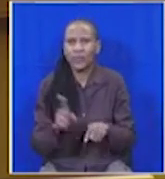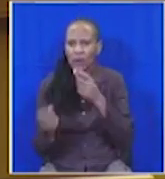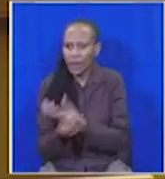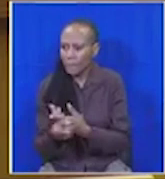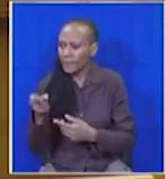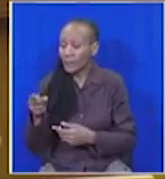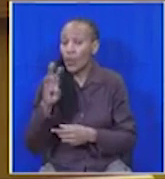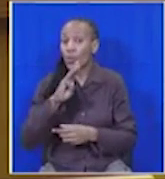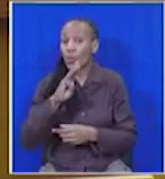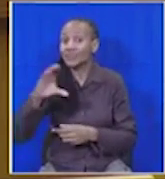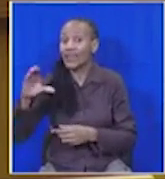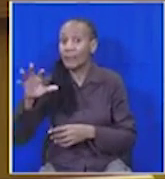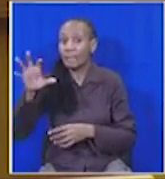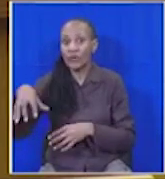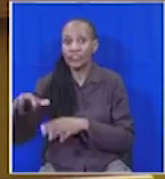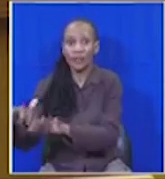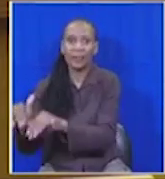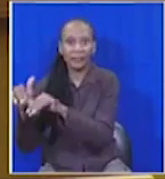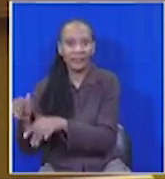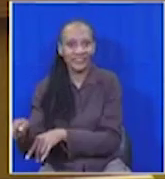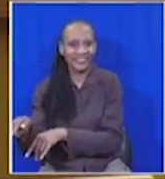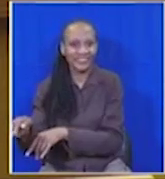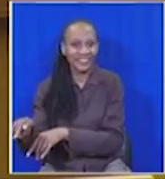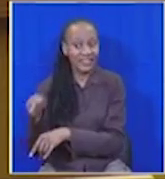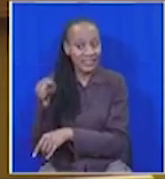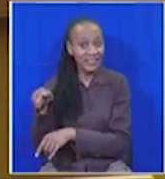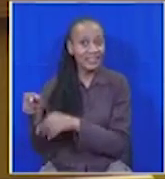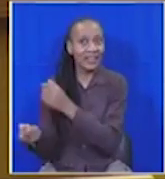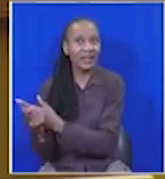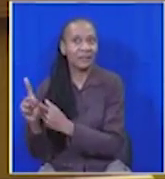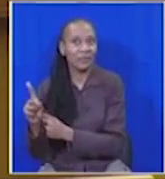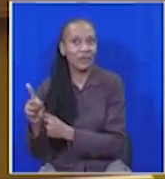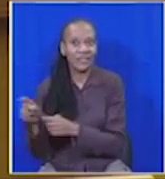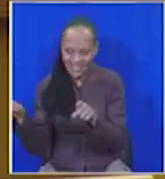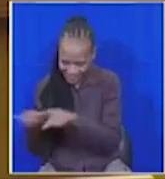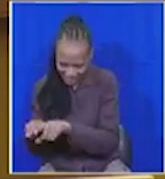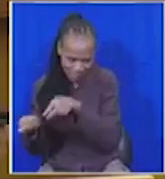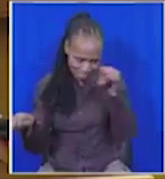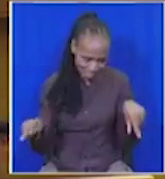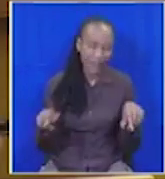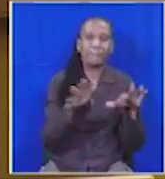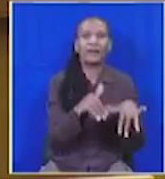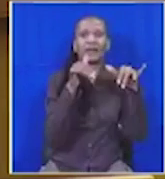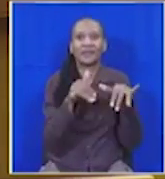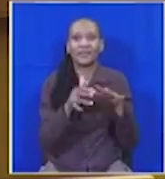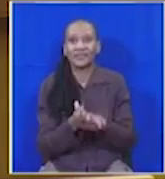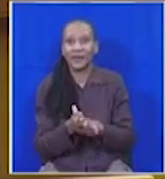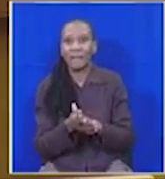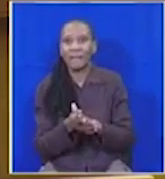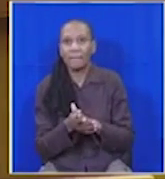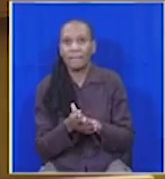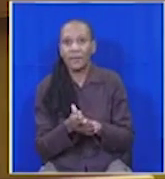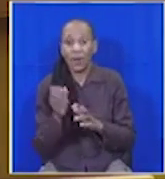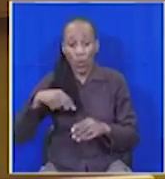Cape Provincial Parliament. What they have there is exactly what we have. The only matter that